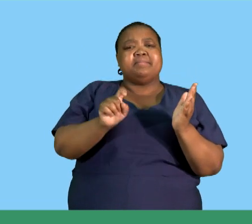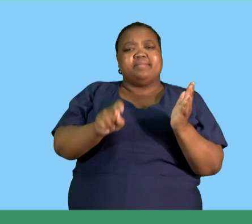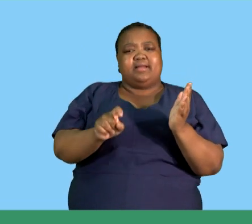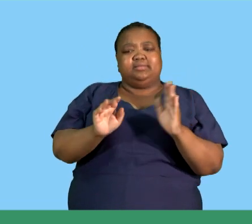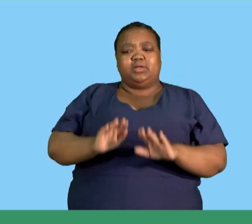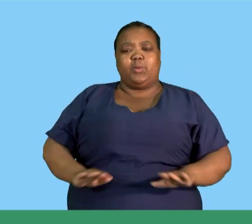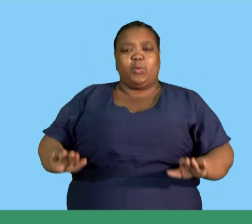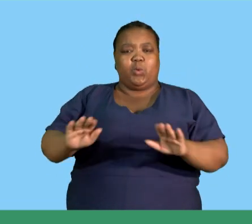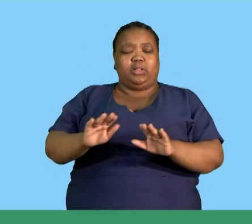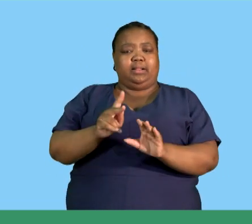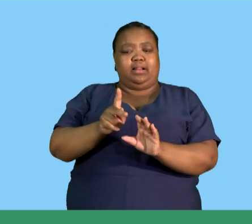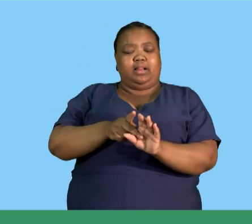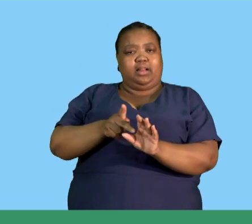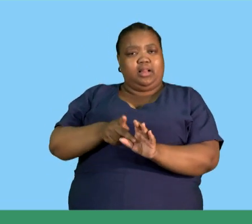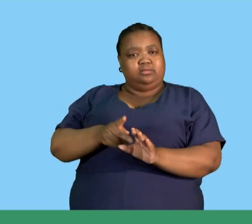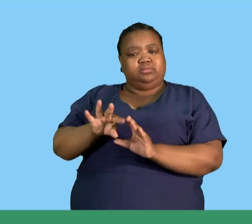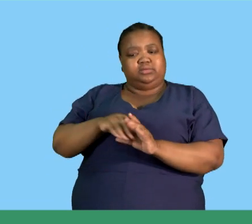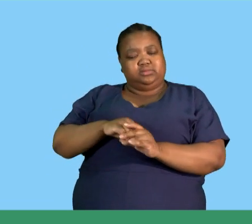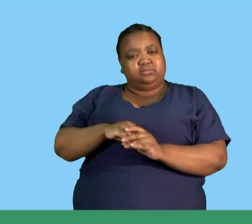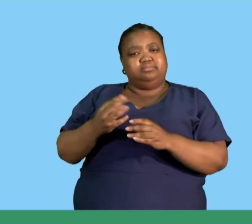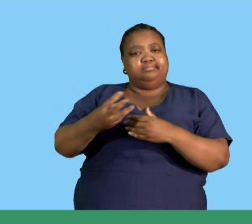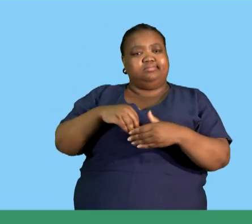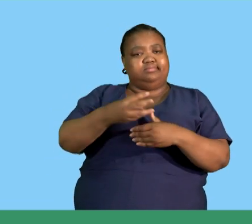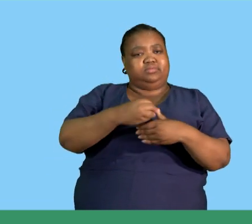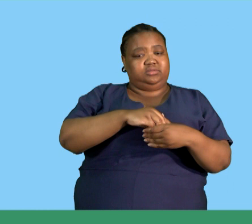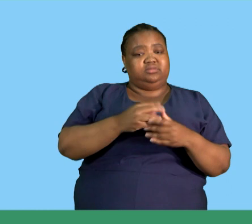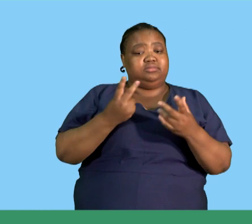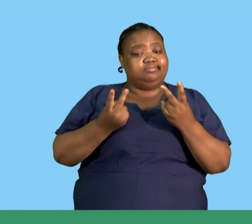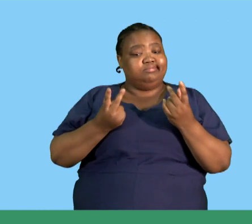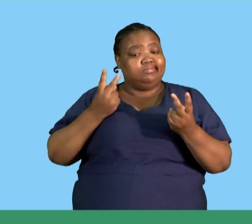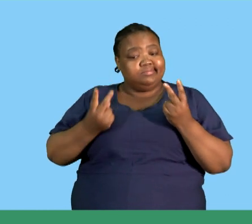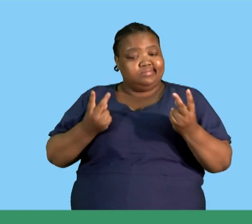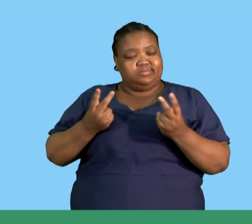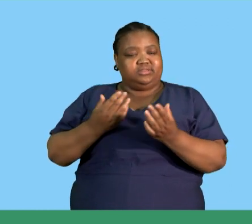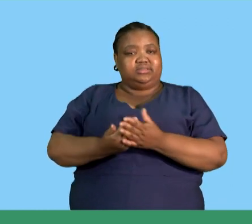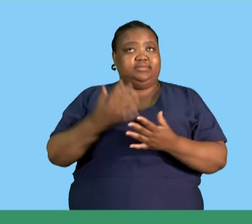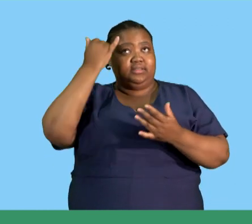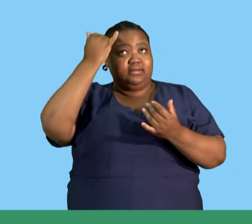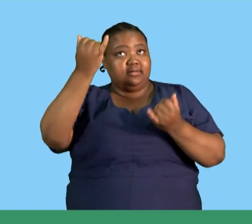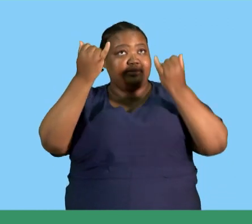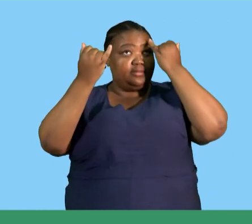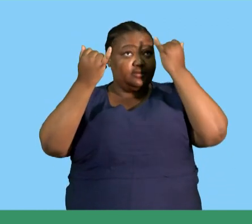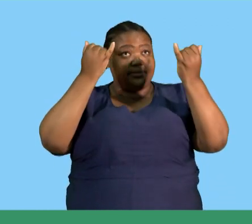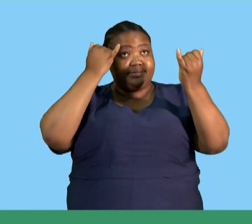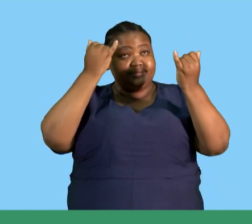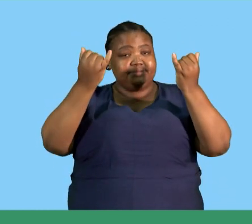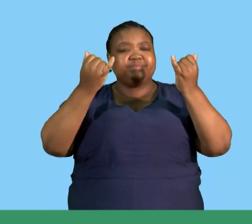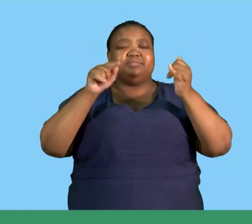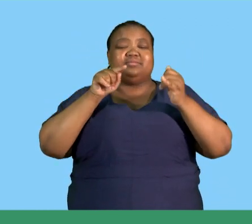where all the participants can see it, or the ideas may also be shared online during